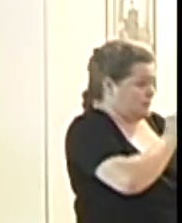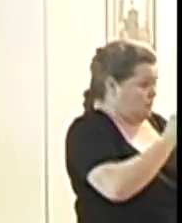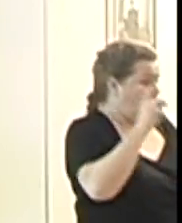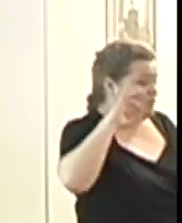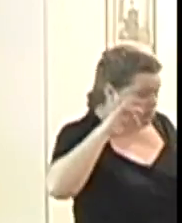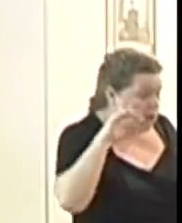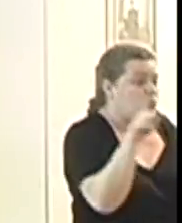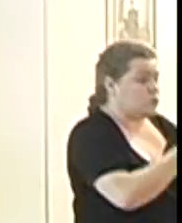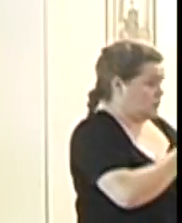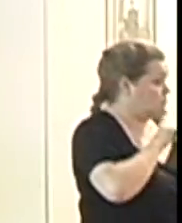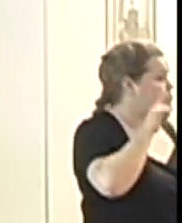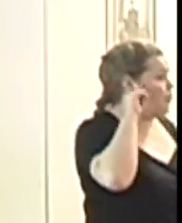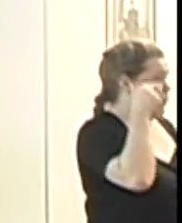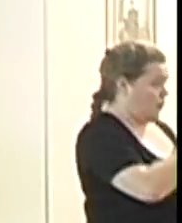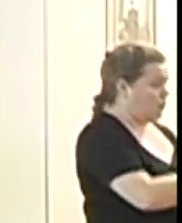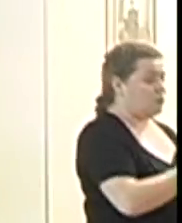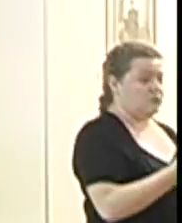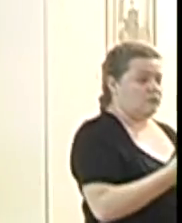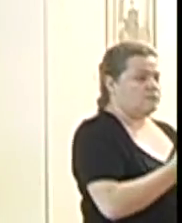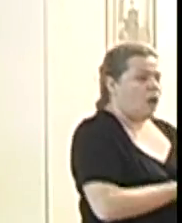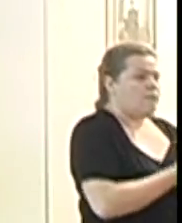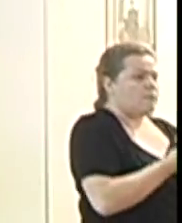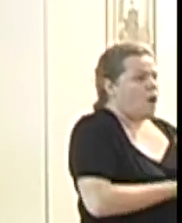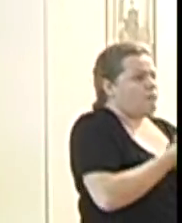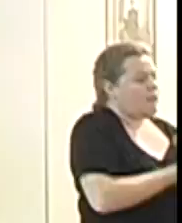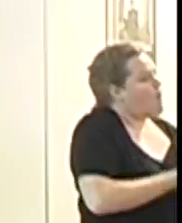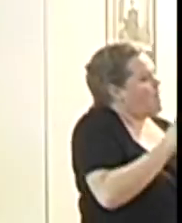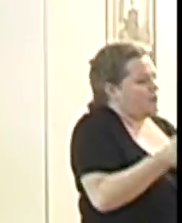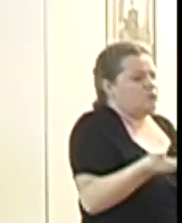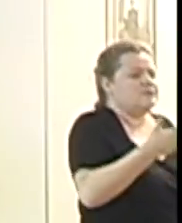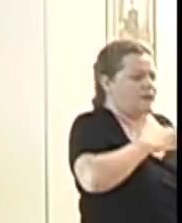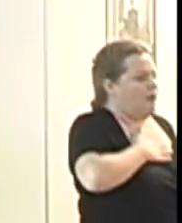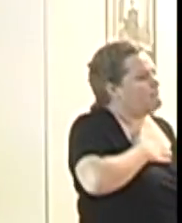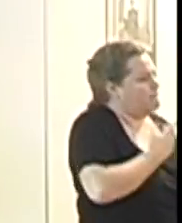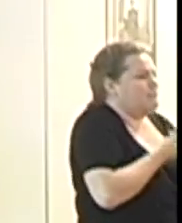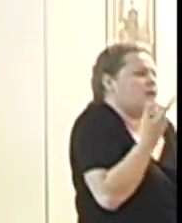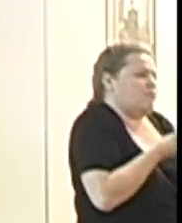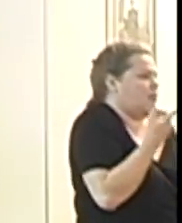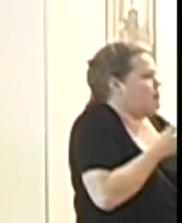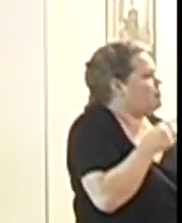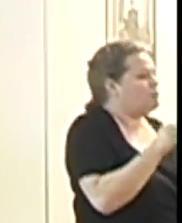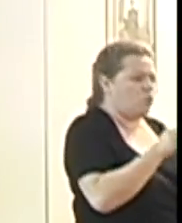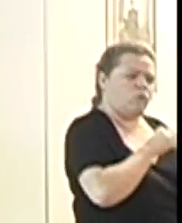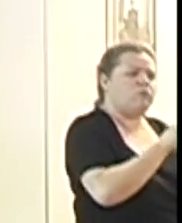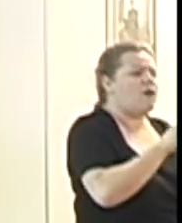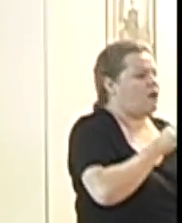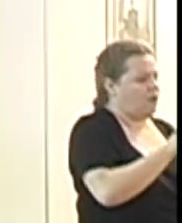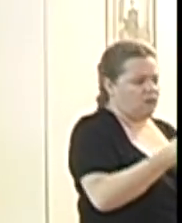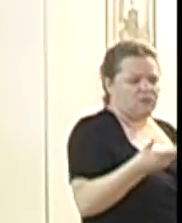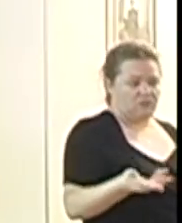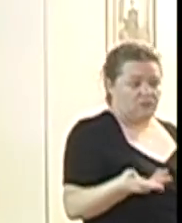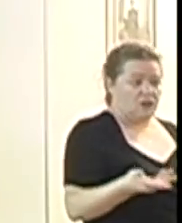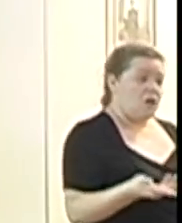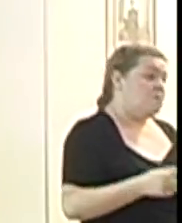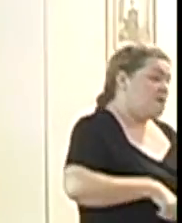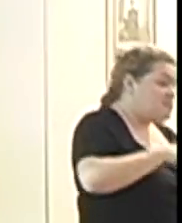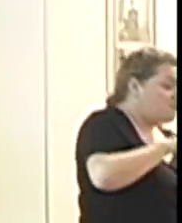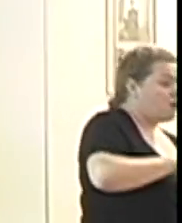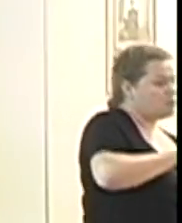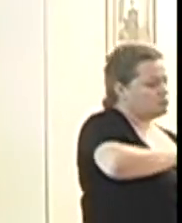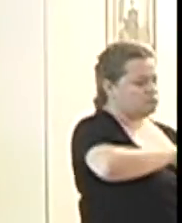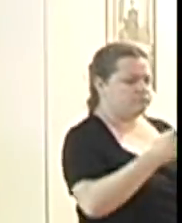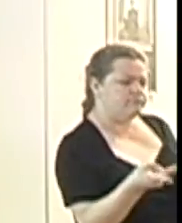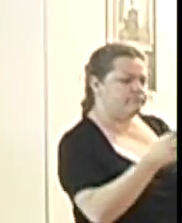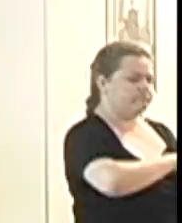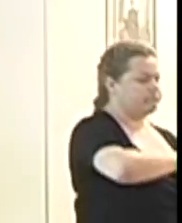and they sometimes produce this non-phonated babbling in alternation with vocalized babbling. So